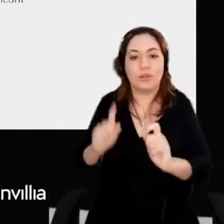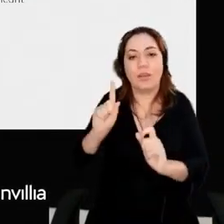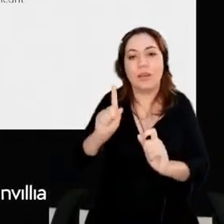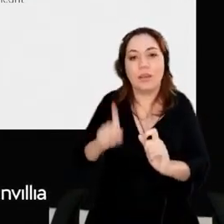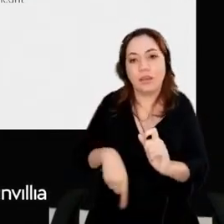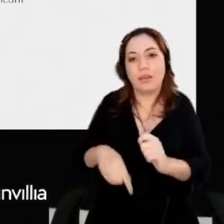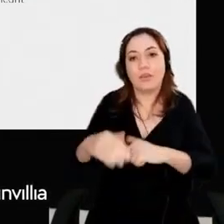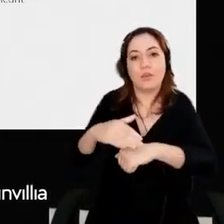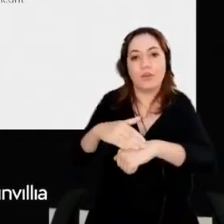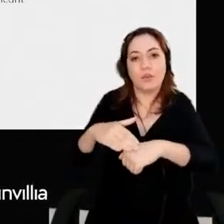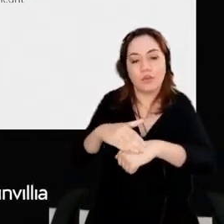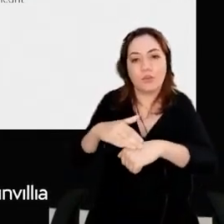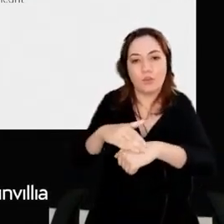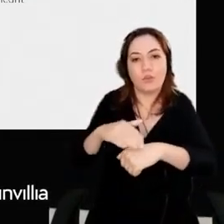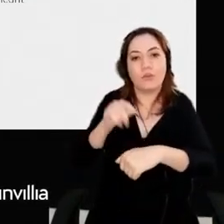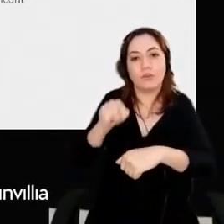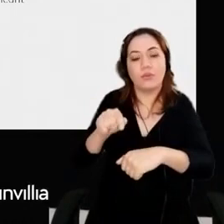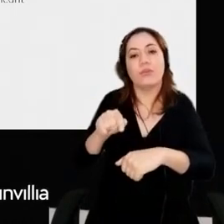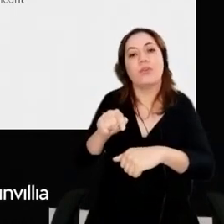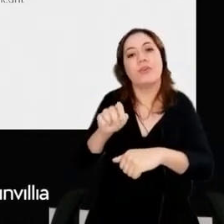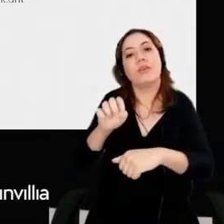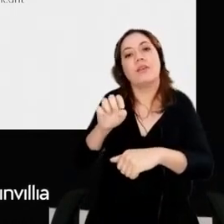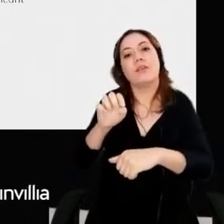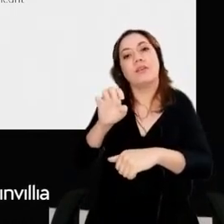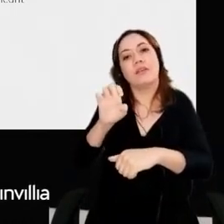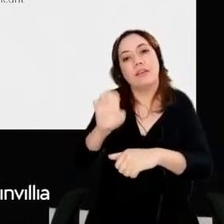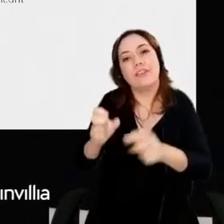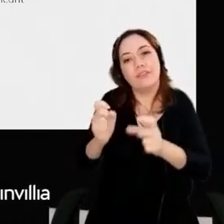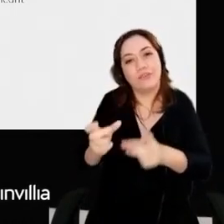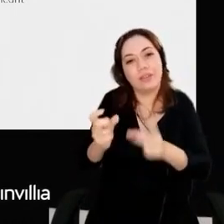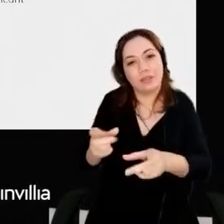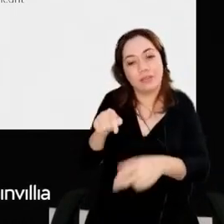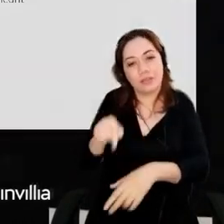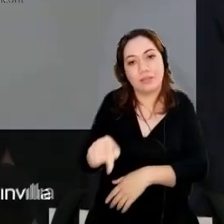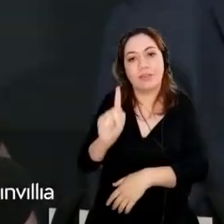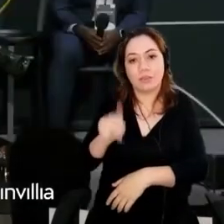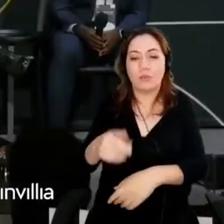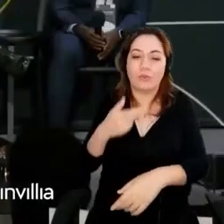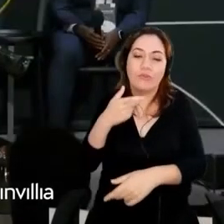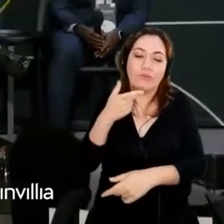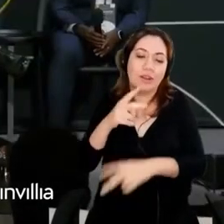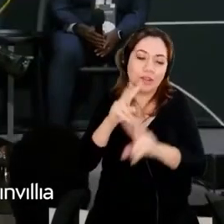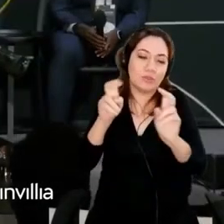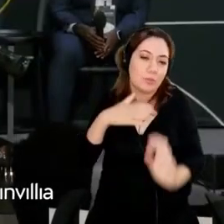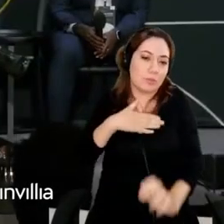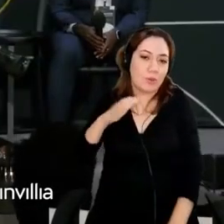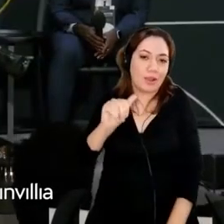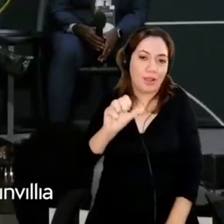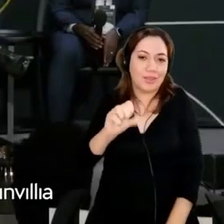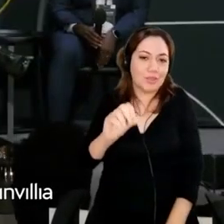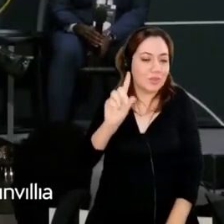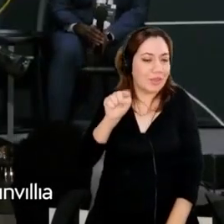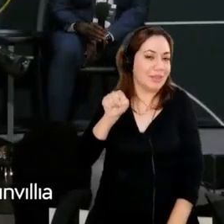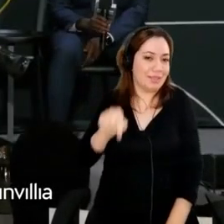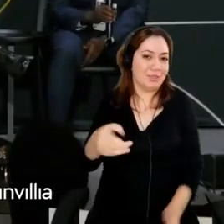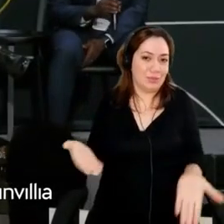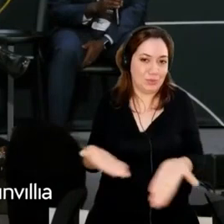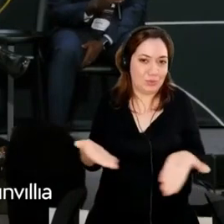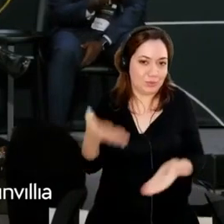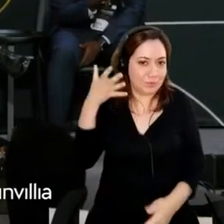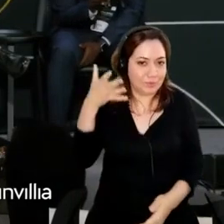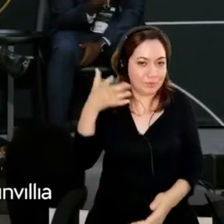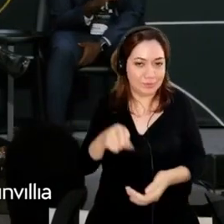cases, the case I'm going to talk about with you today? Thank you. Thank you, Felipe. So, Asong,